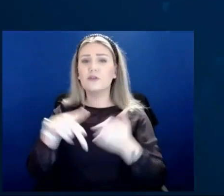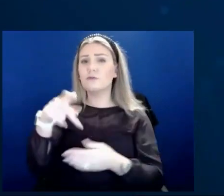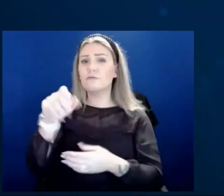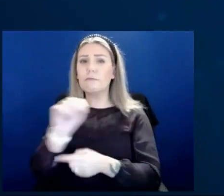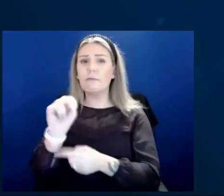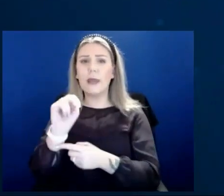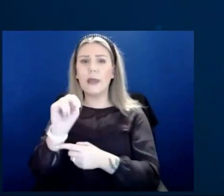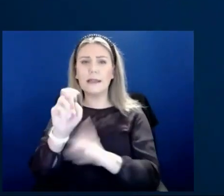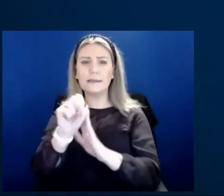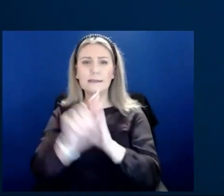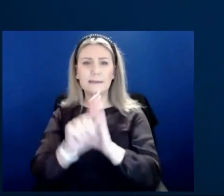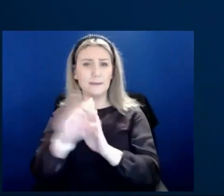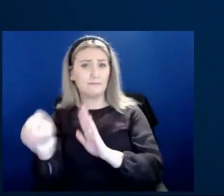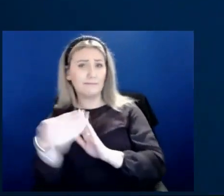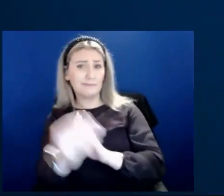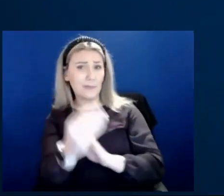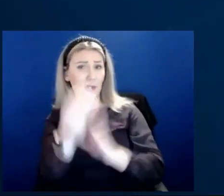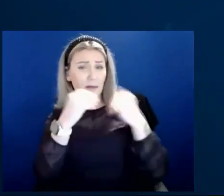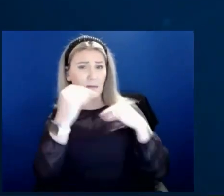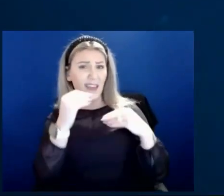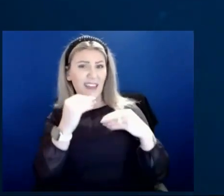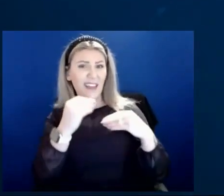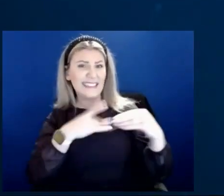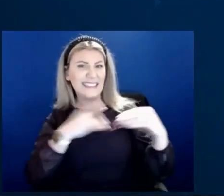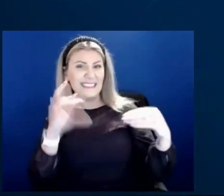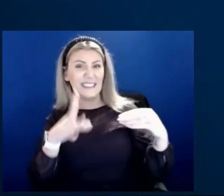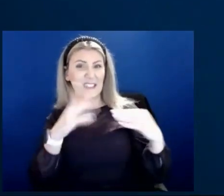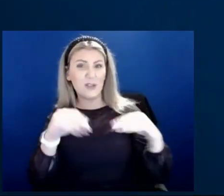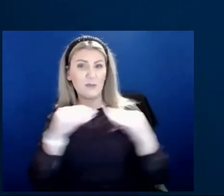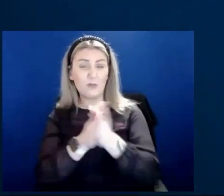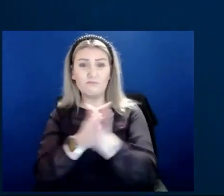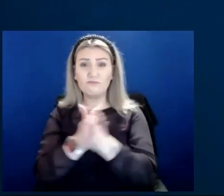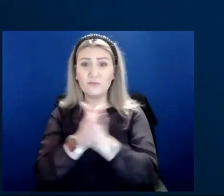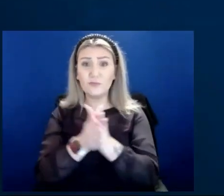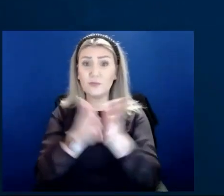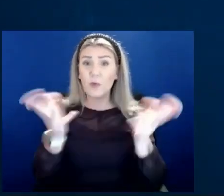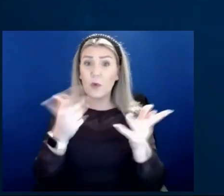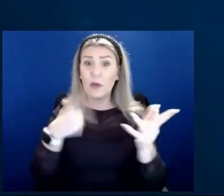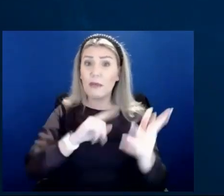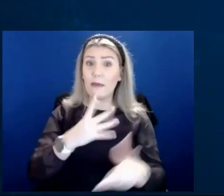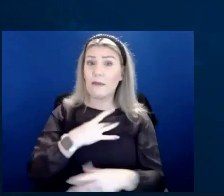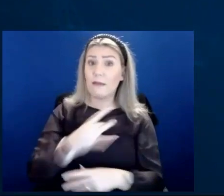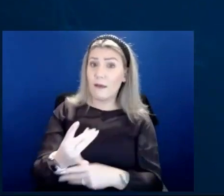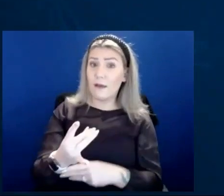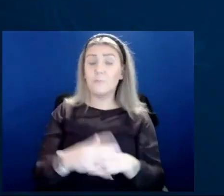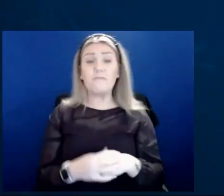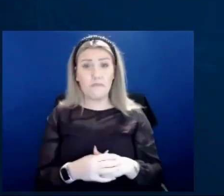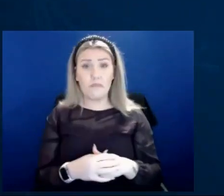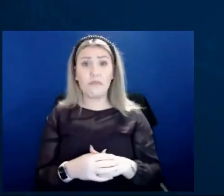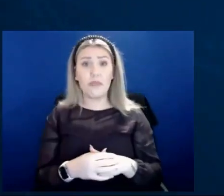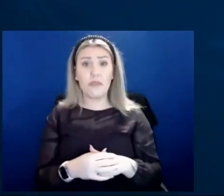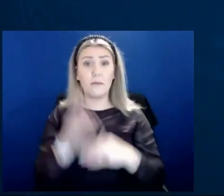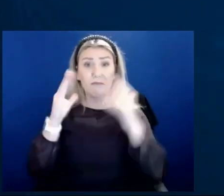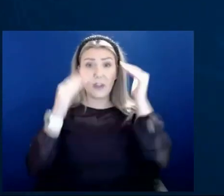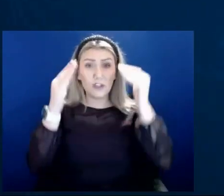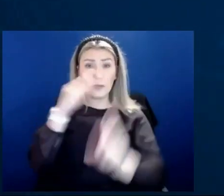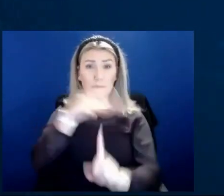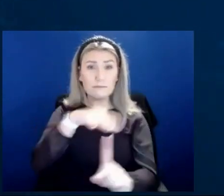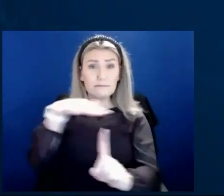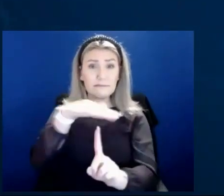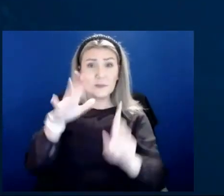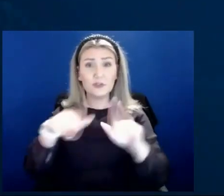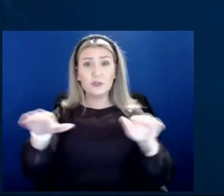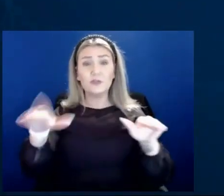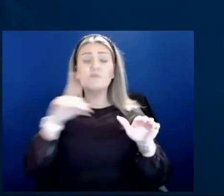their dislikes are more likely to motivate what they eat than what they like. They add that adults around the children may sway them